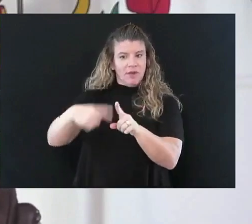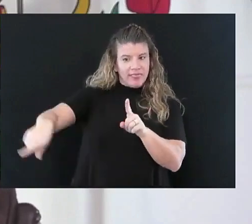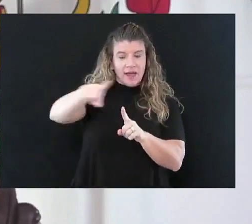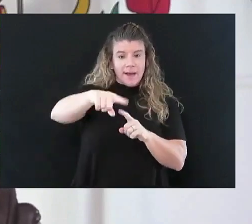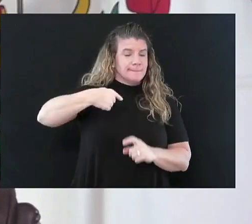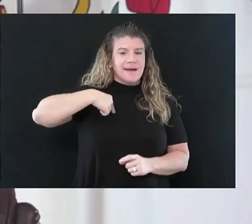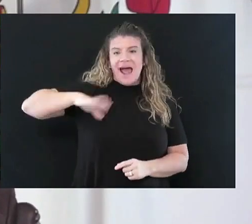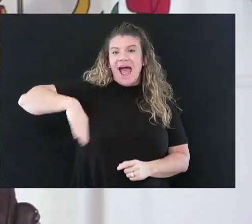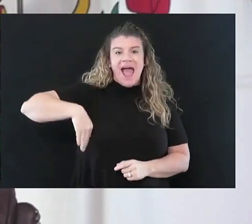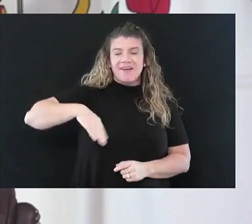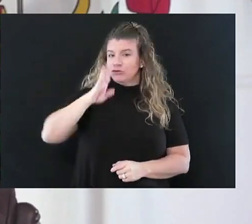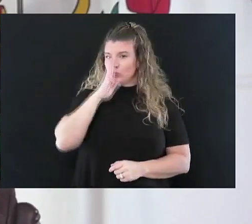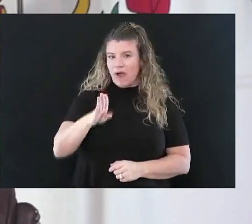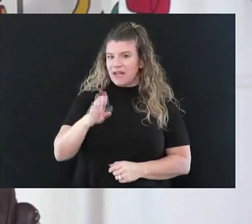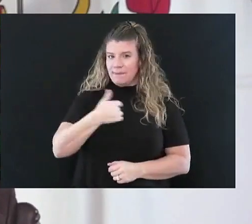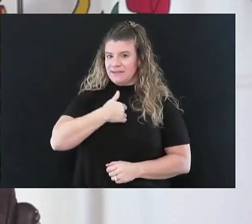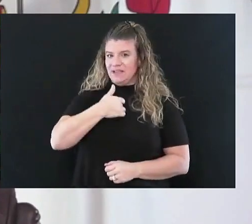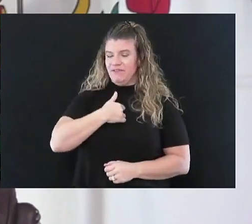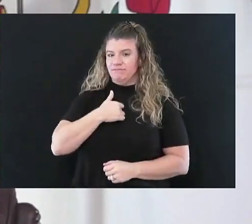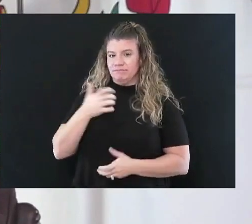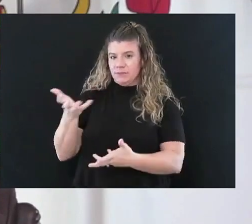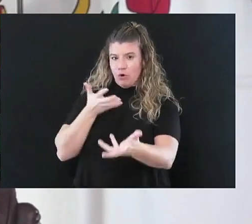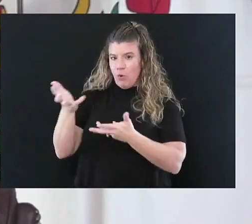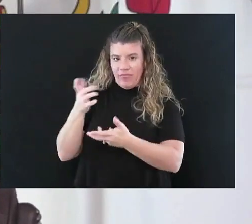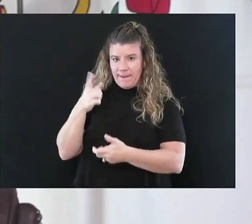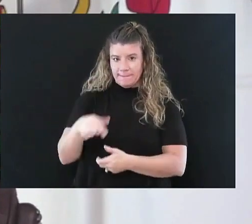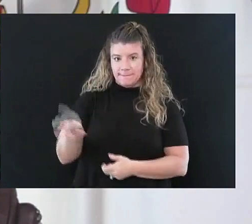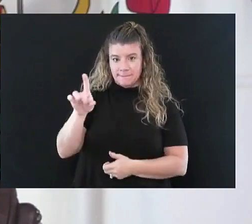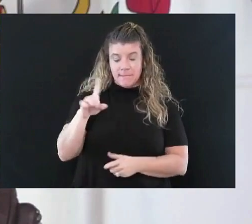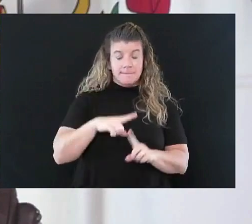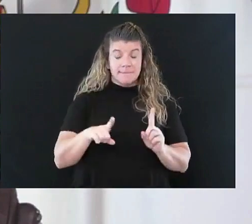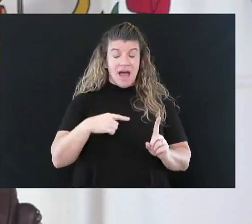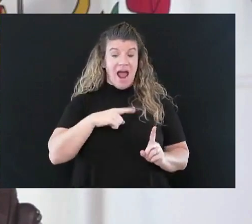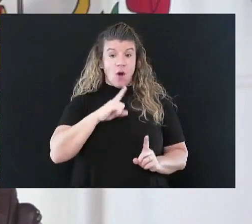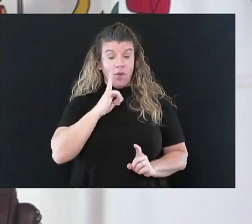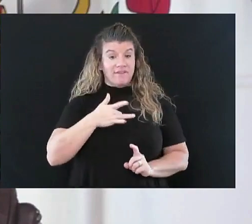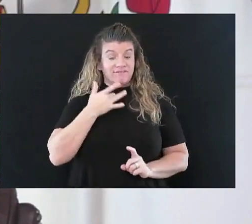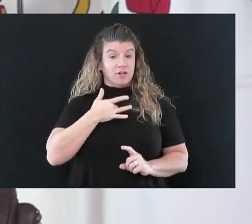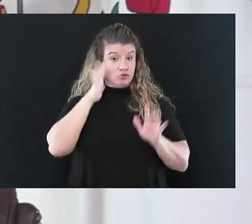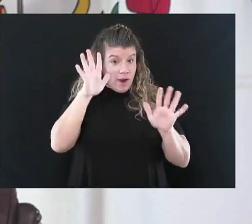have not talked directly to them myself, but I think it's great,